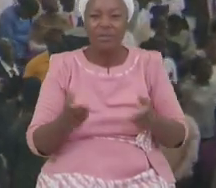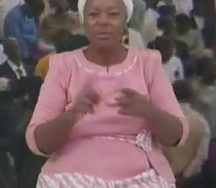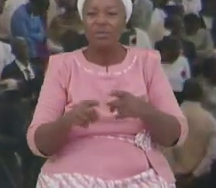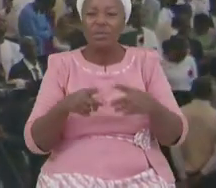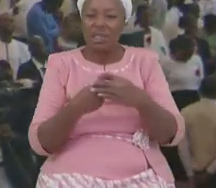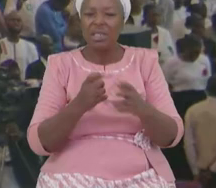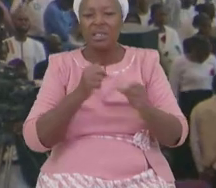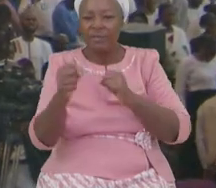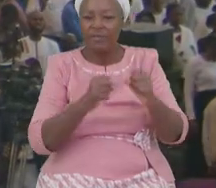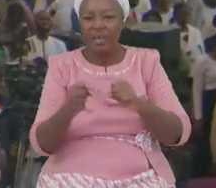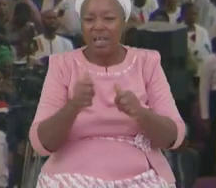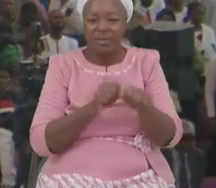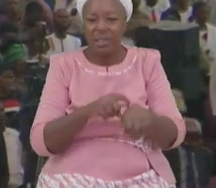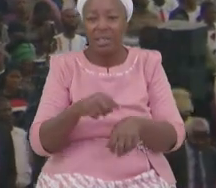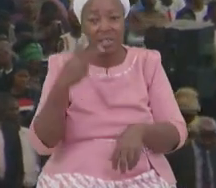every time they see you,